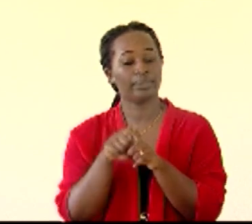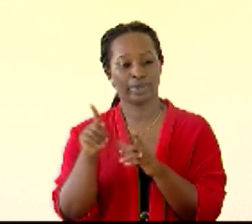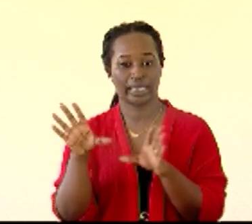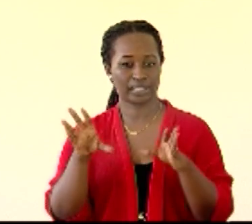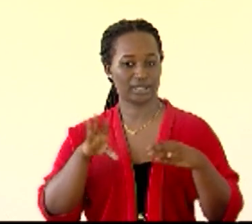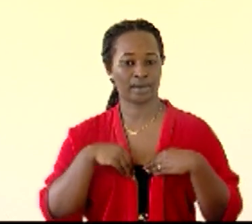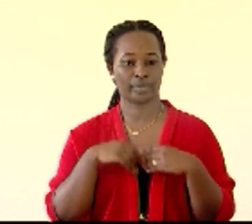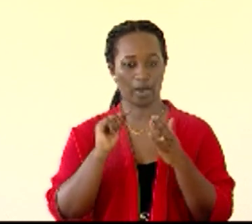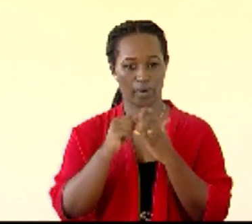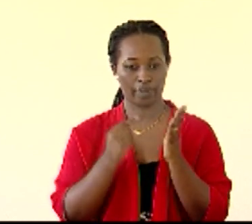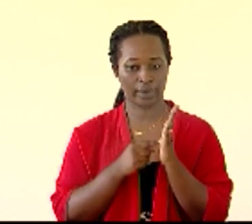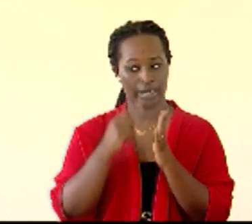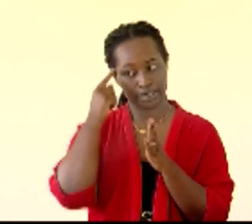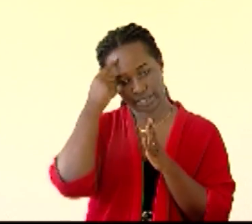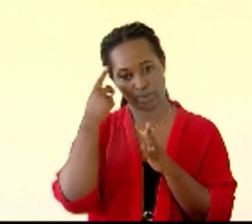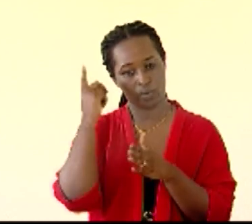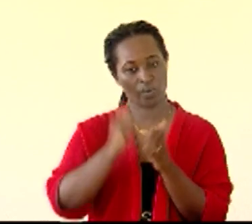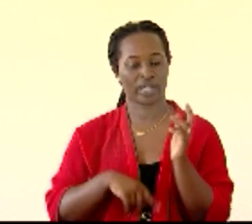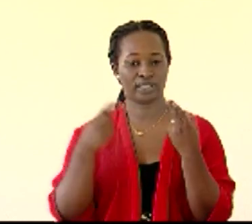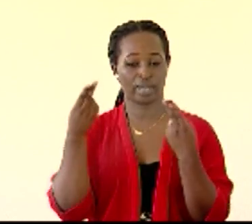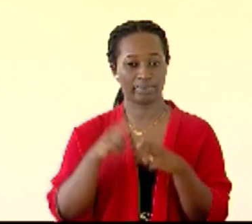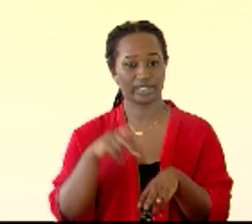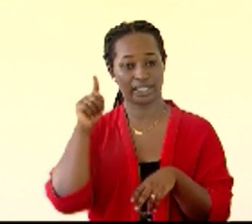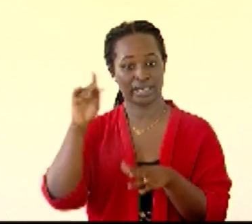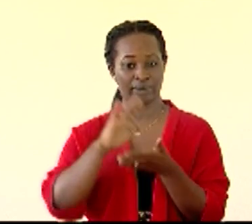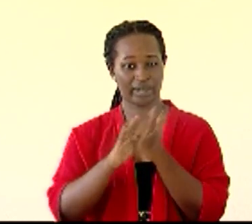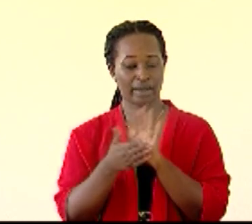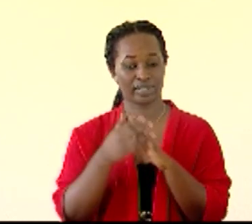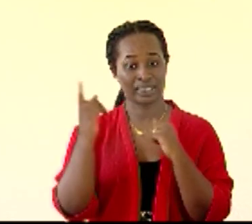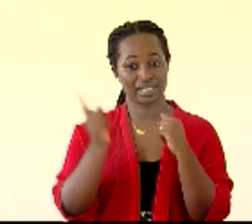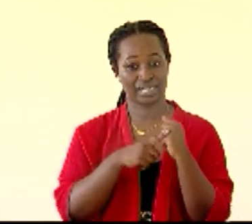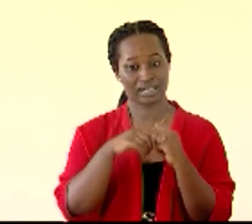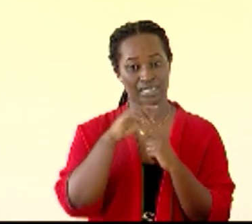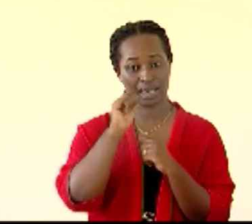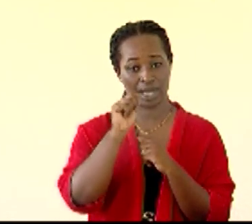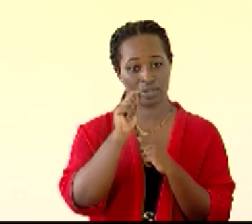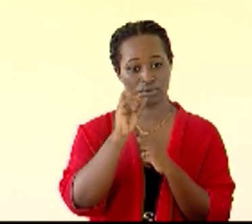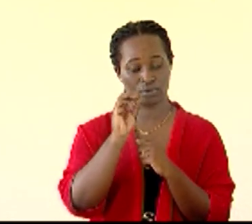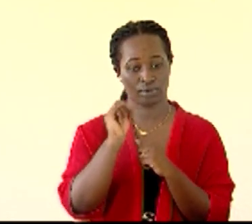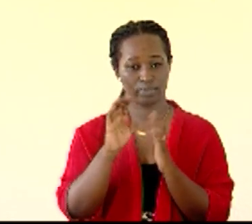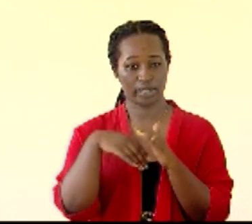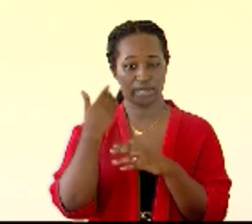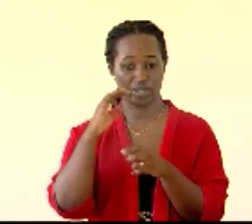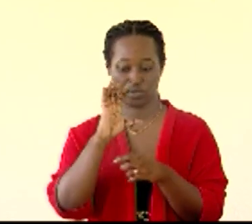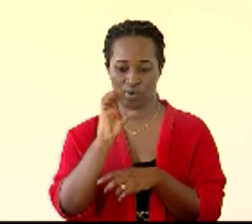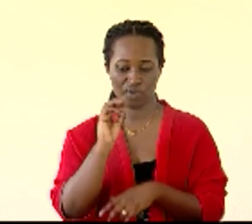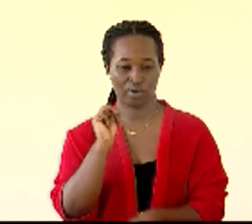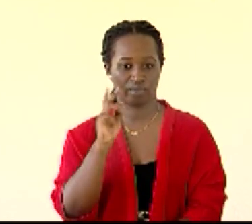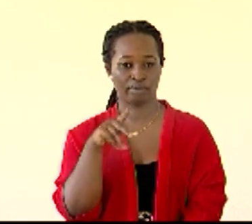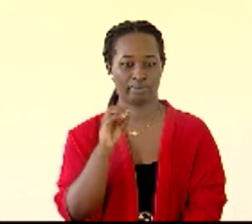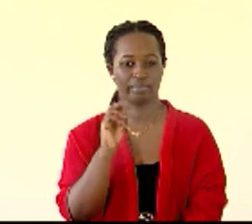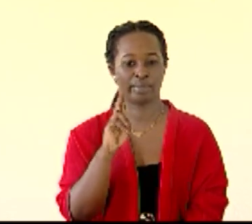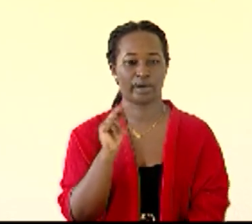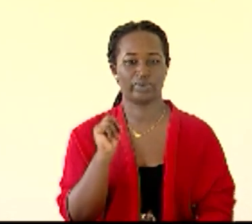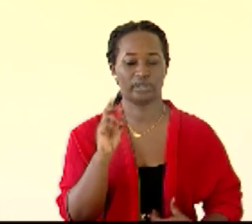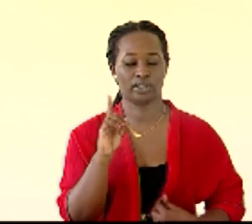Now guess what happens? The moment these become 6 carbon atoms, the compound formed is so highly